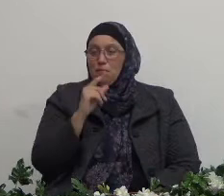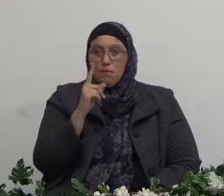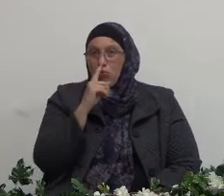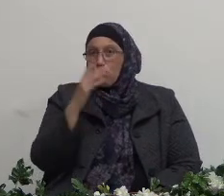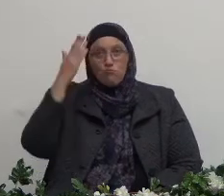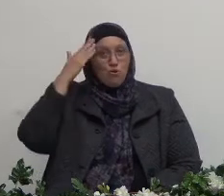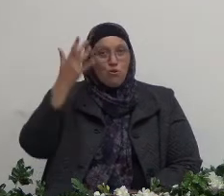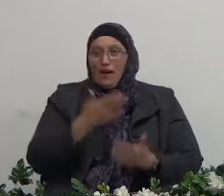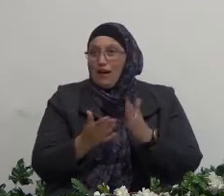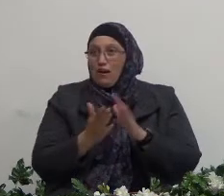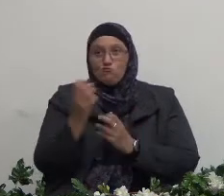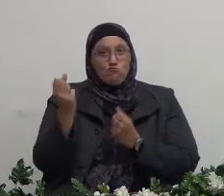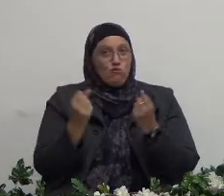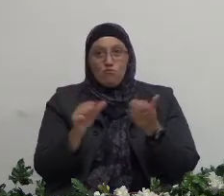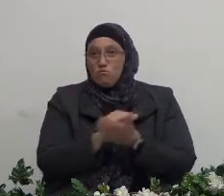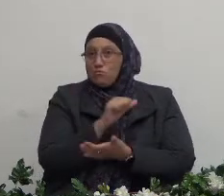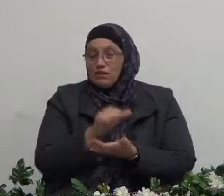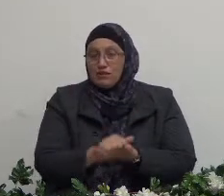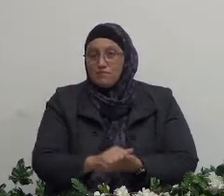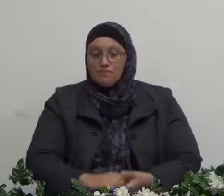negotiate or